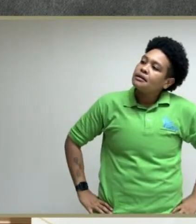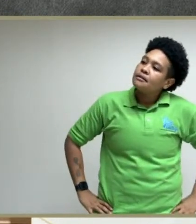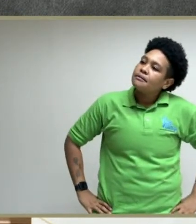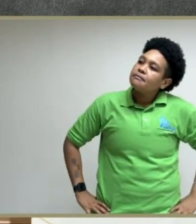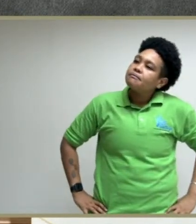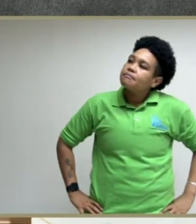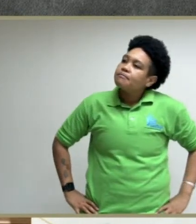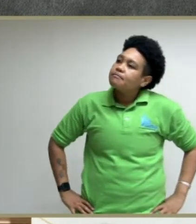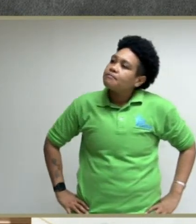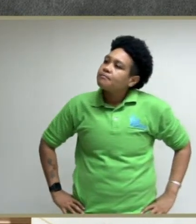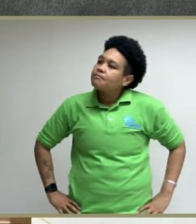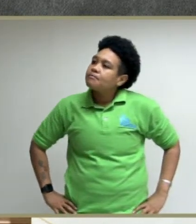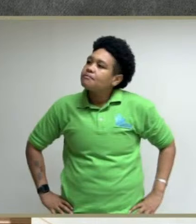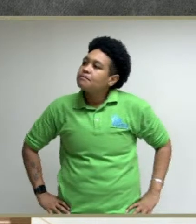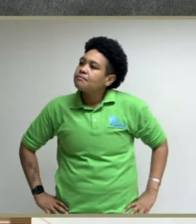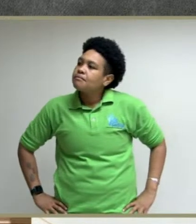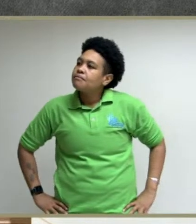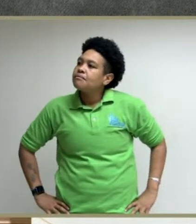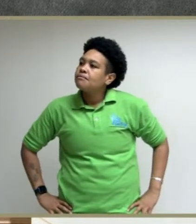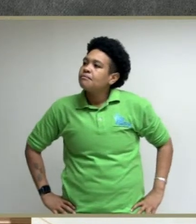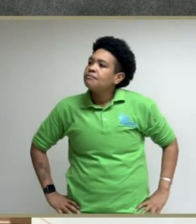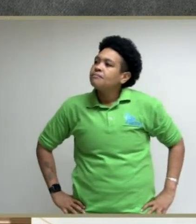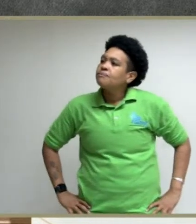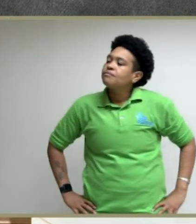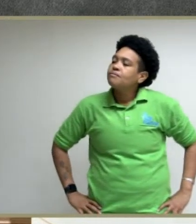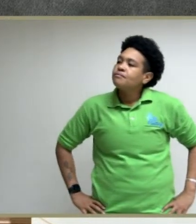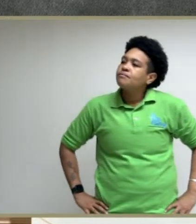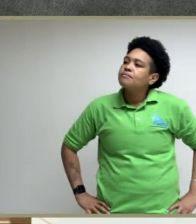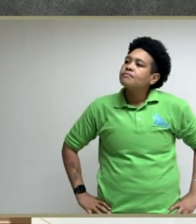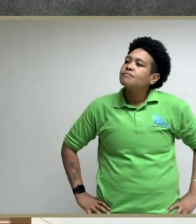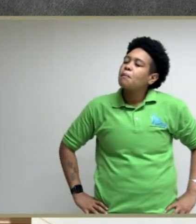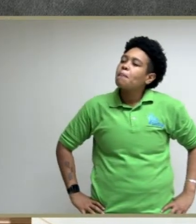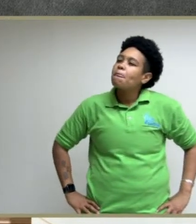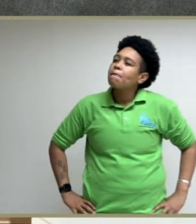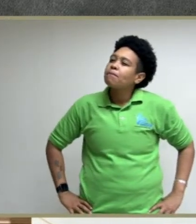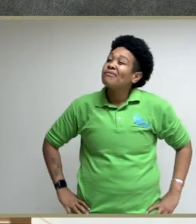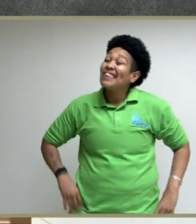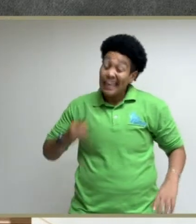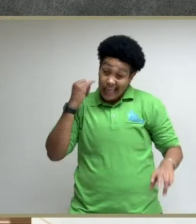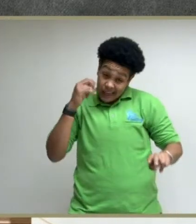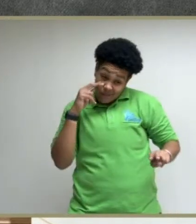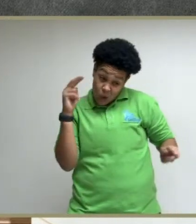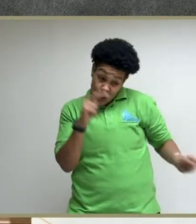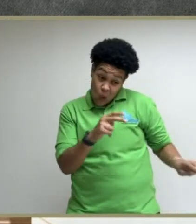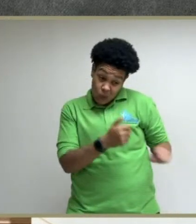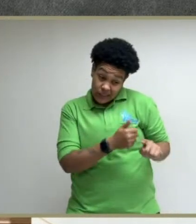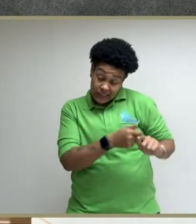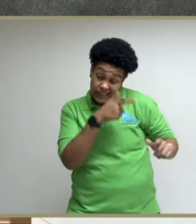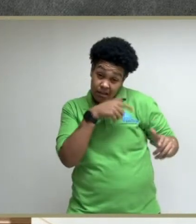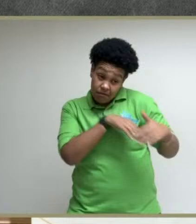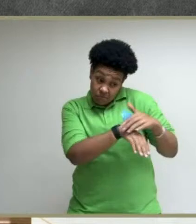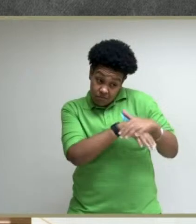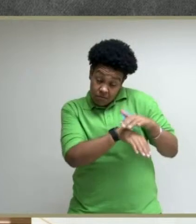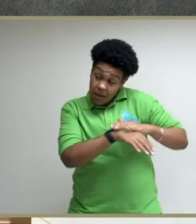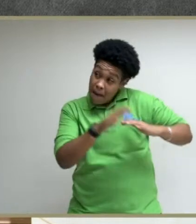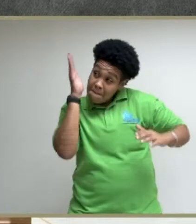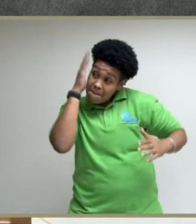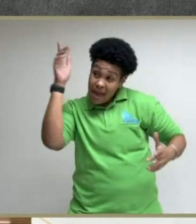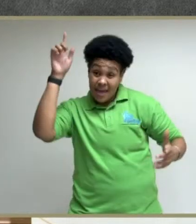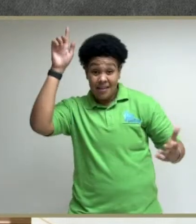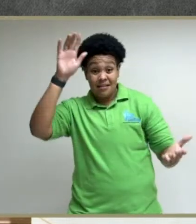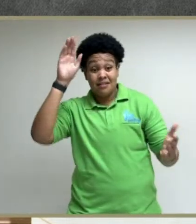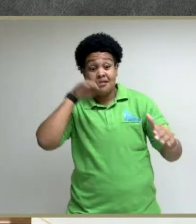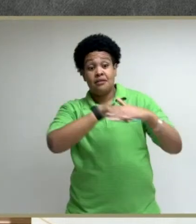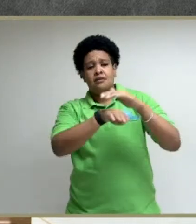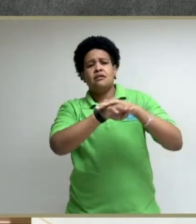If we look at the admissions and the overall bed capacity, the red line shows how we have increased